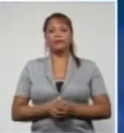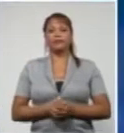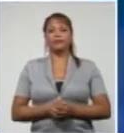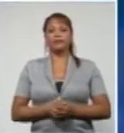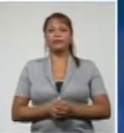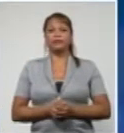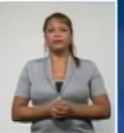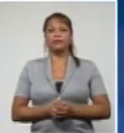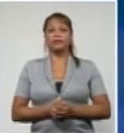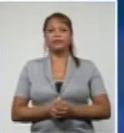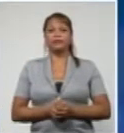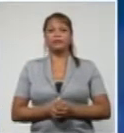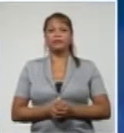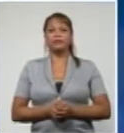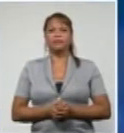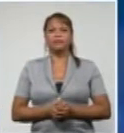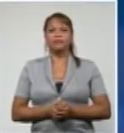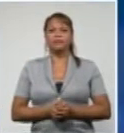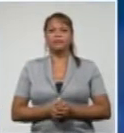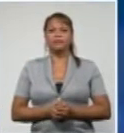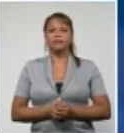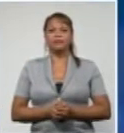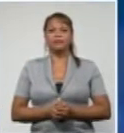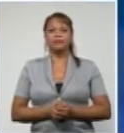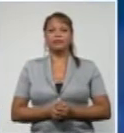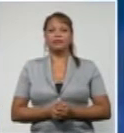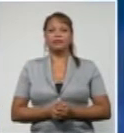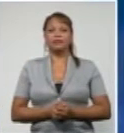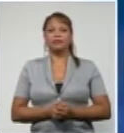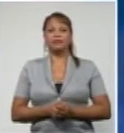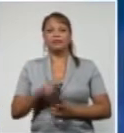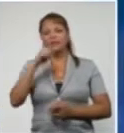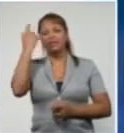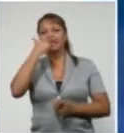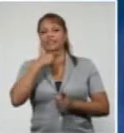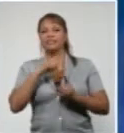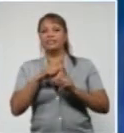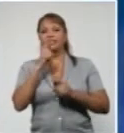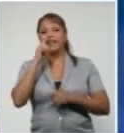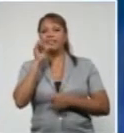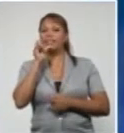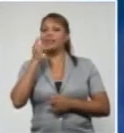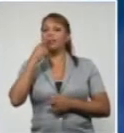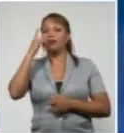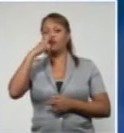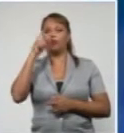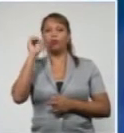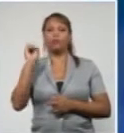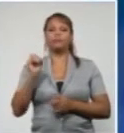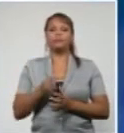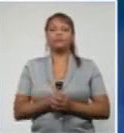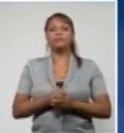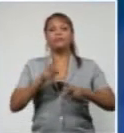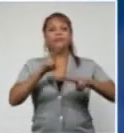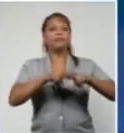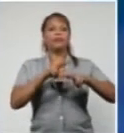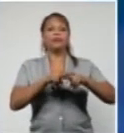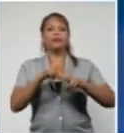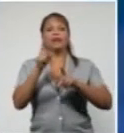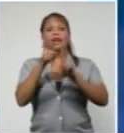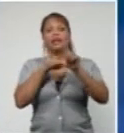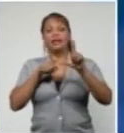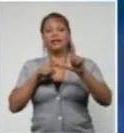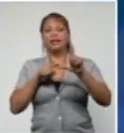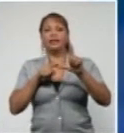is from the municipality of Regla. The 10 cases from Sancti Spiritus belong